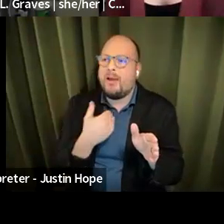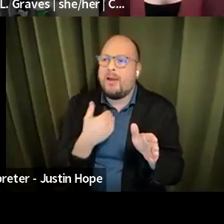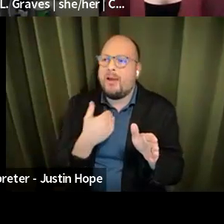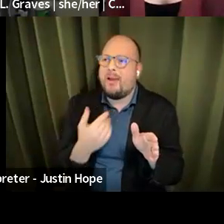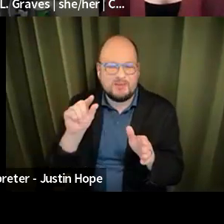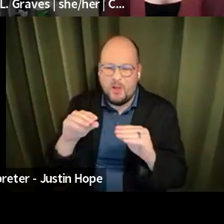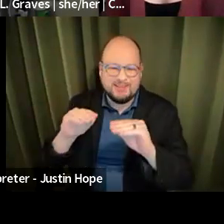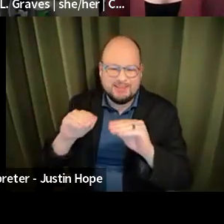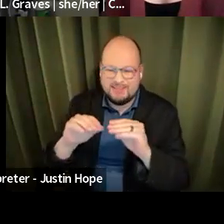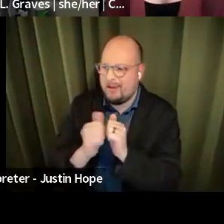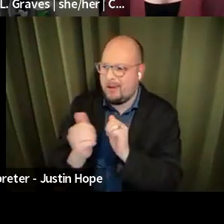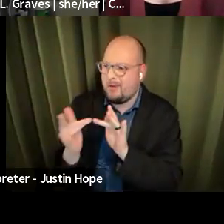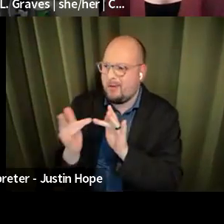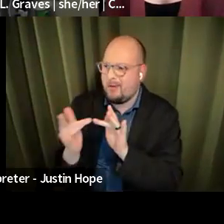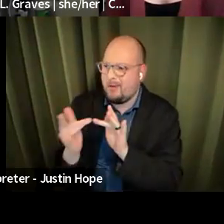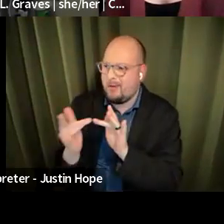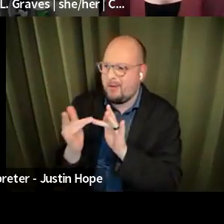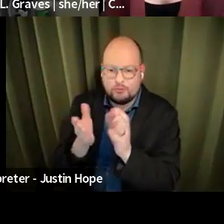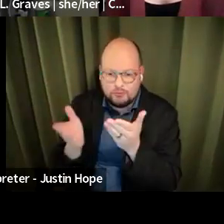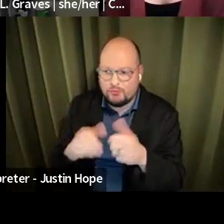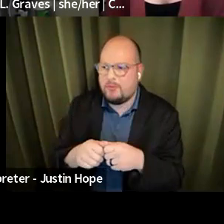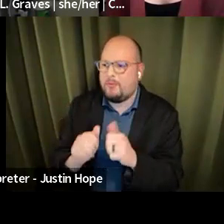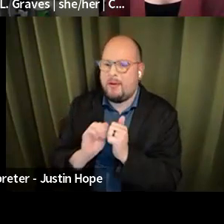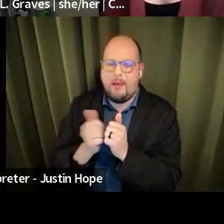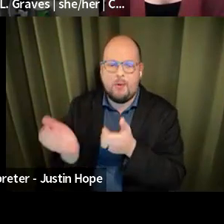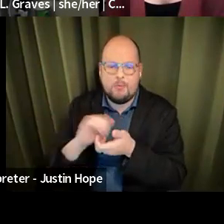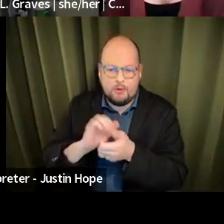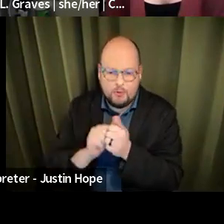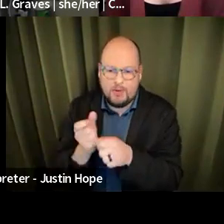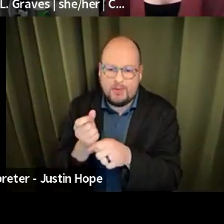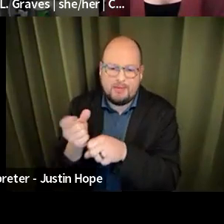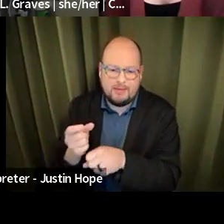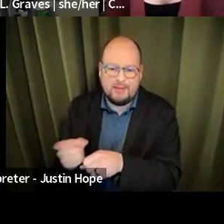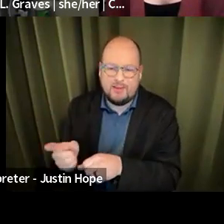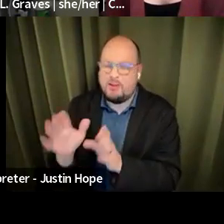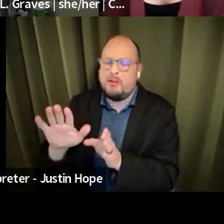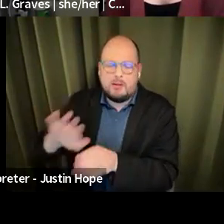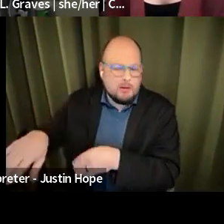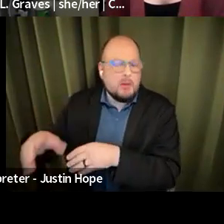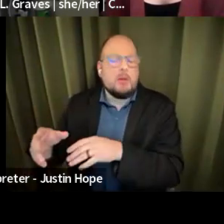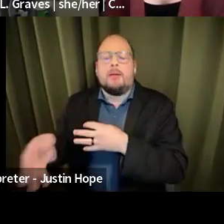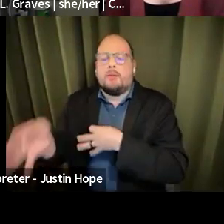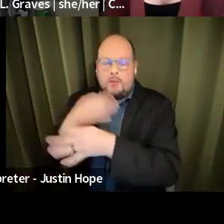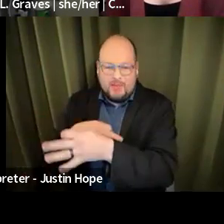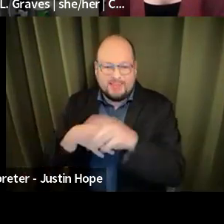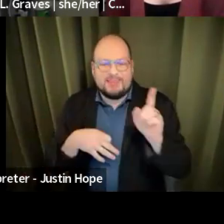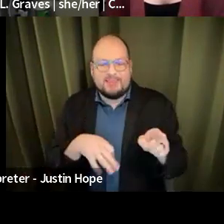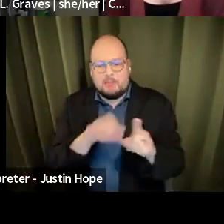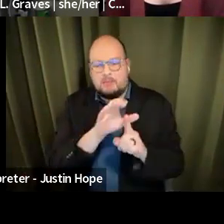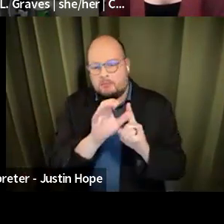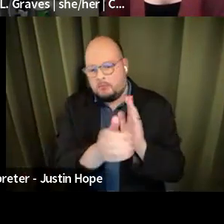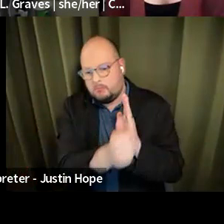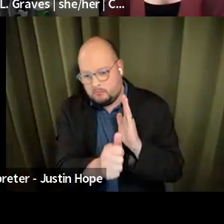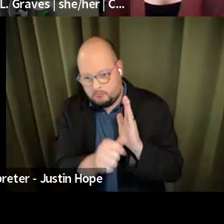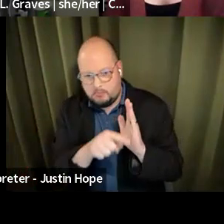on a yearly basis, but this more comprehensive cultural competency training took over. And I'm very happy about that, because we do have to take it